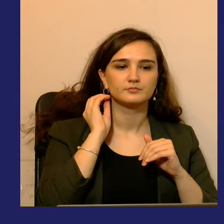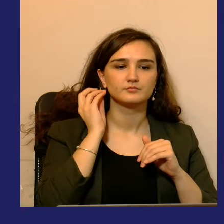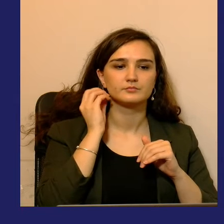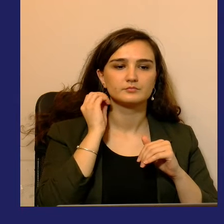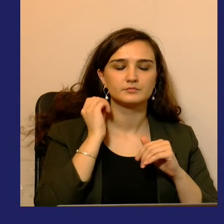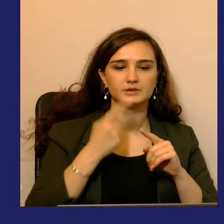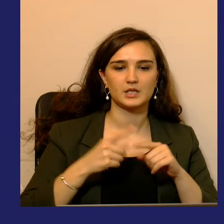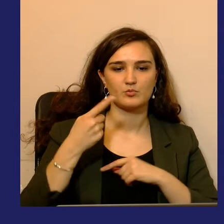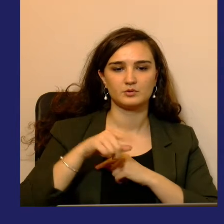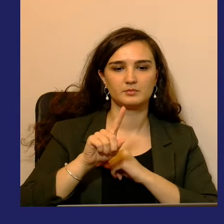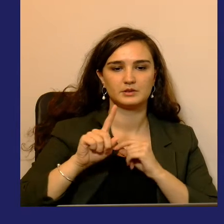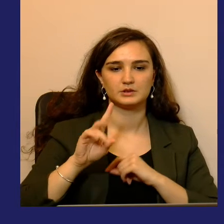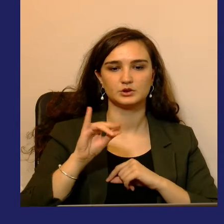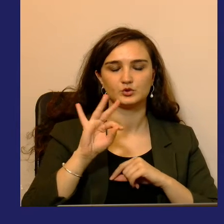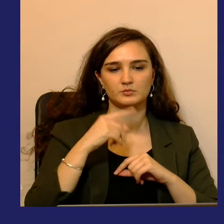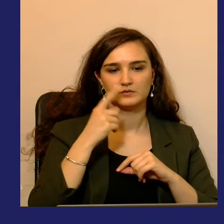of how